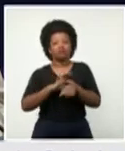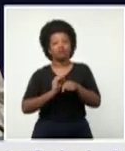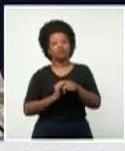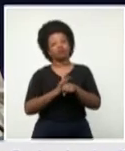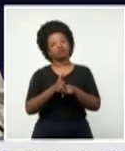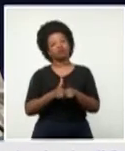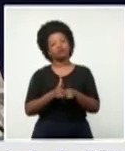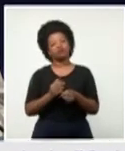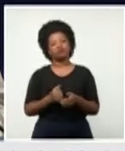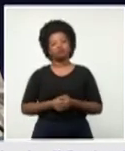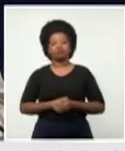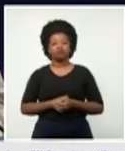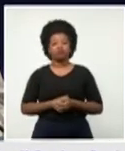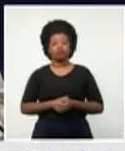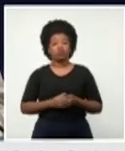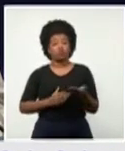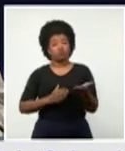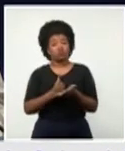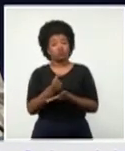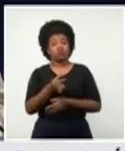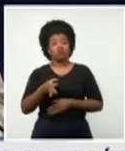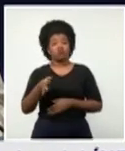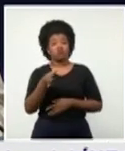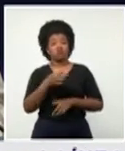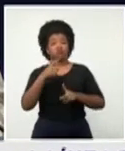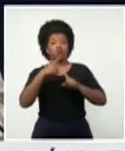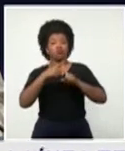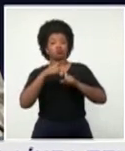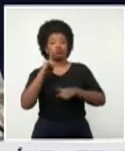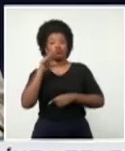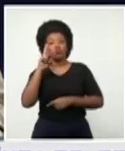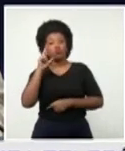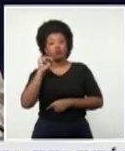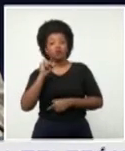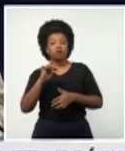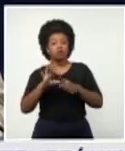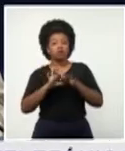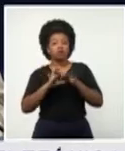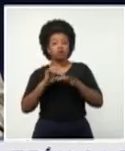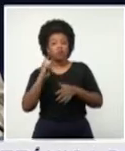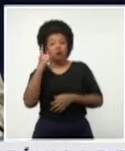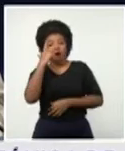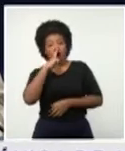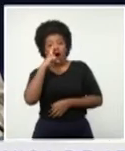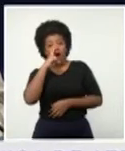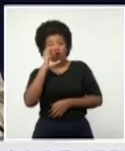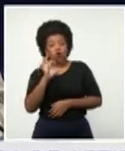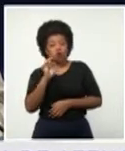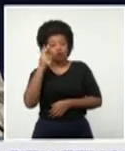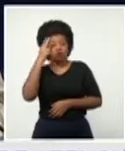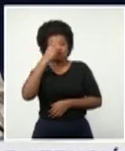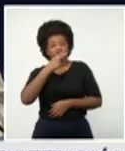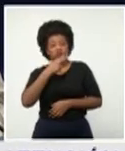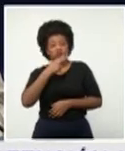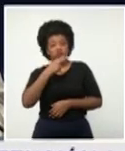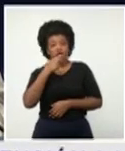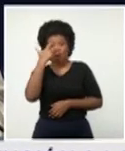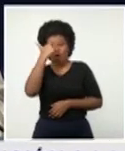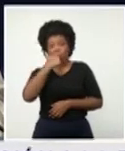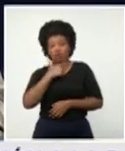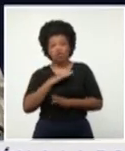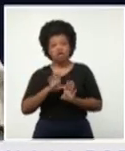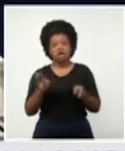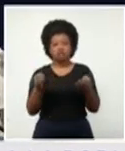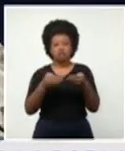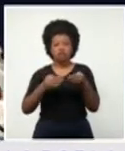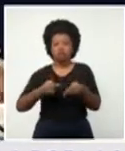The other that is still active is from Chiriguano municipality in Ciego de Ávila province, which is expected to close